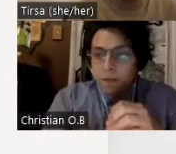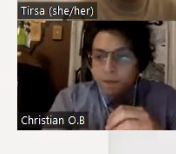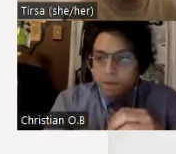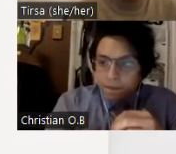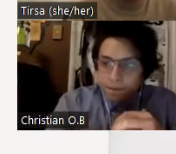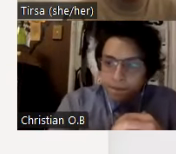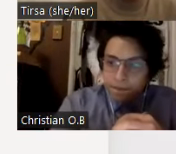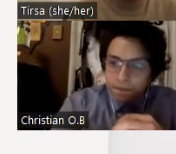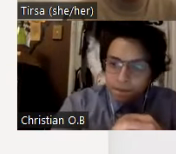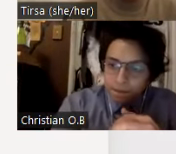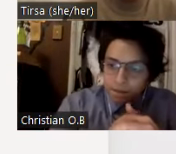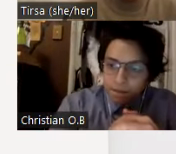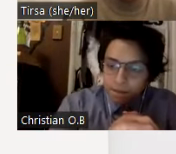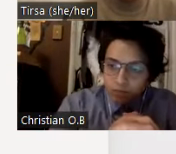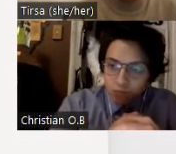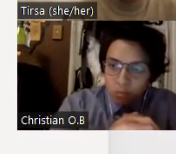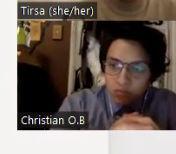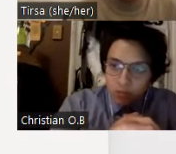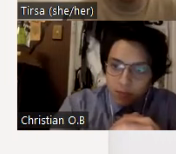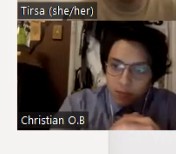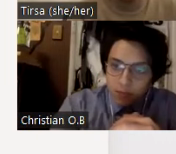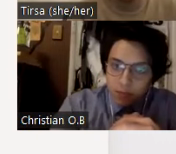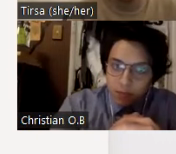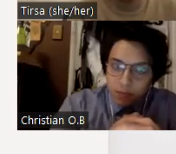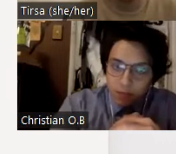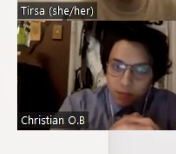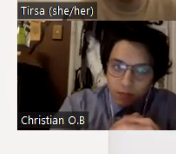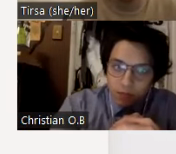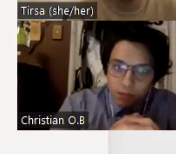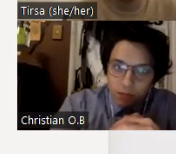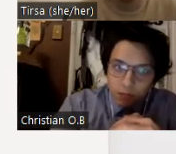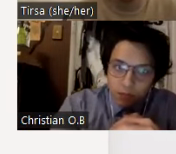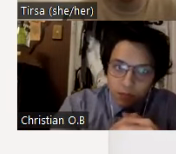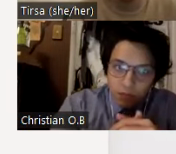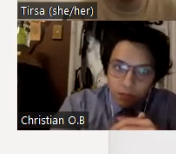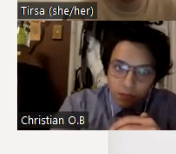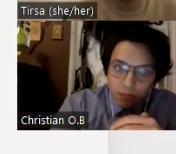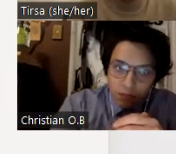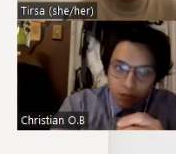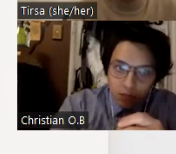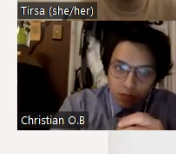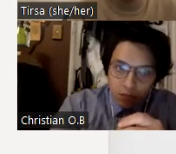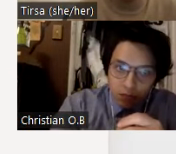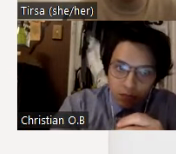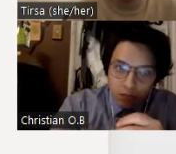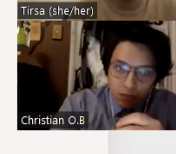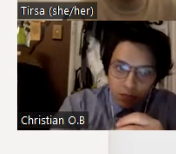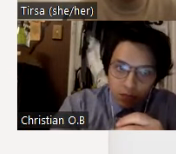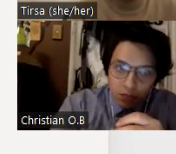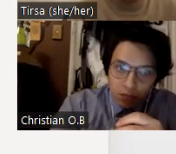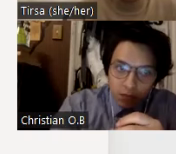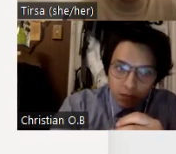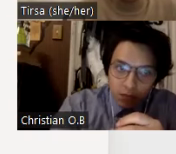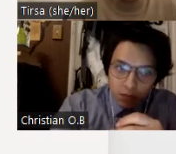to develop future agendas so the items can be addressed. Staff, I'll start with you first.